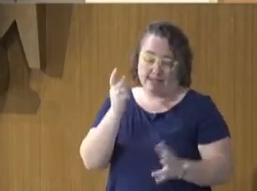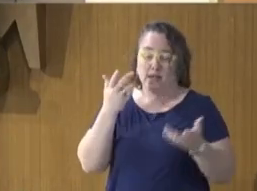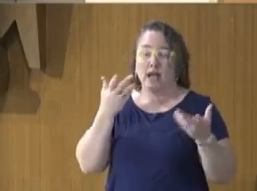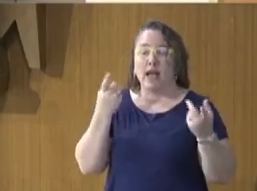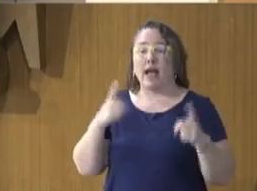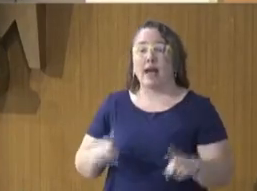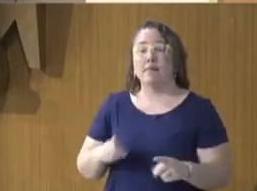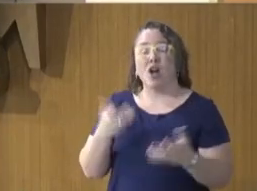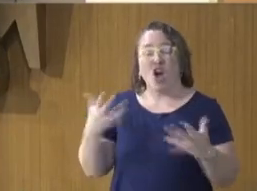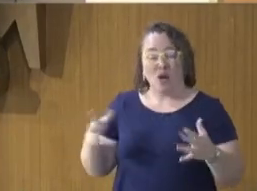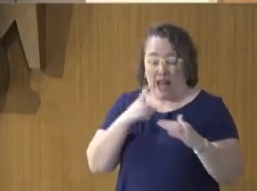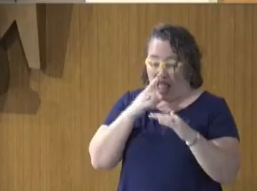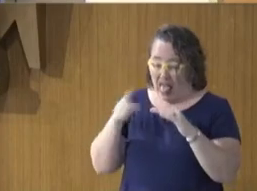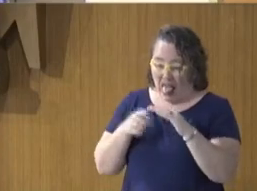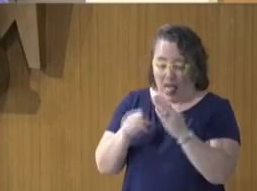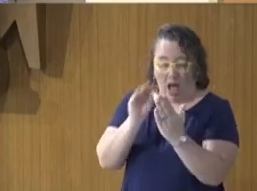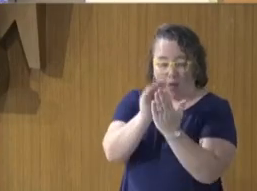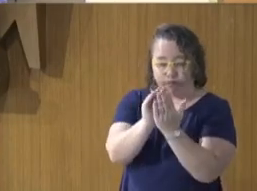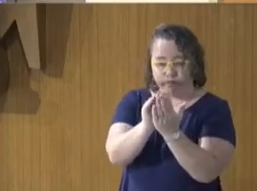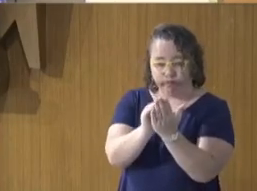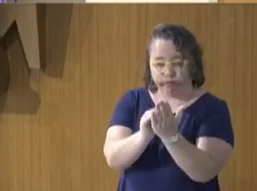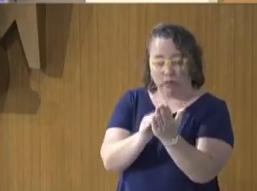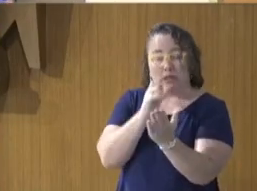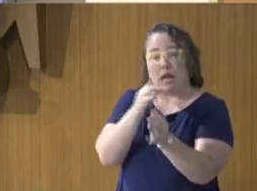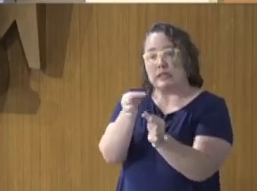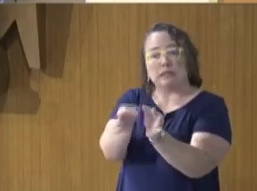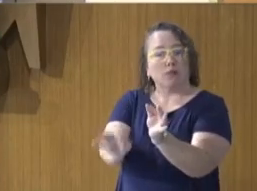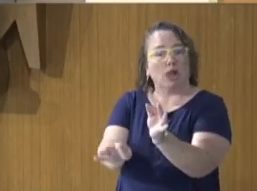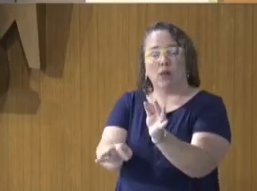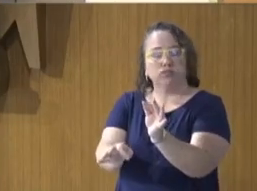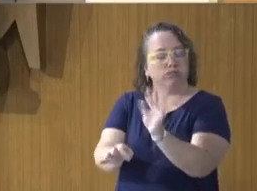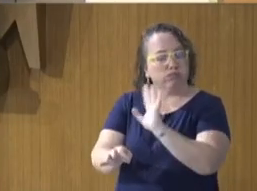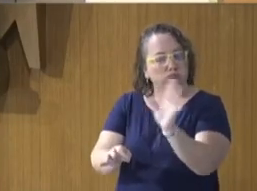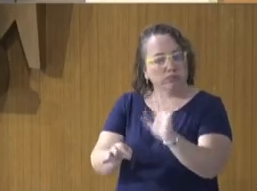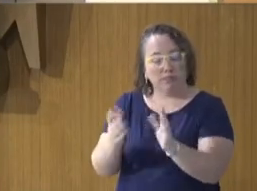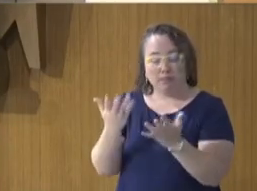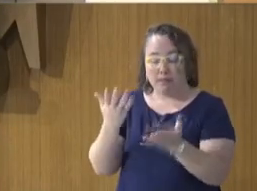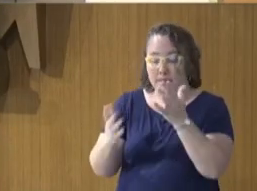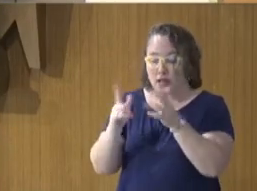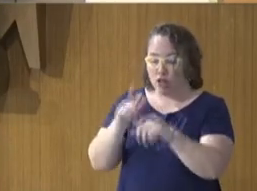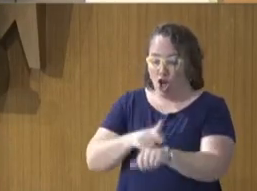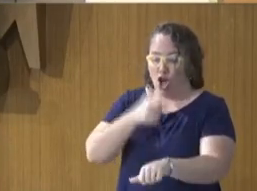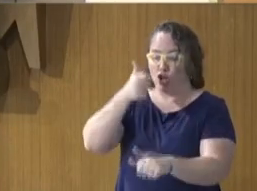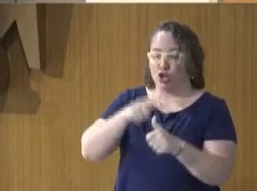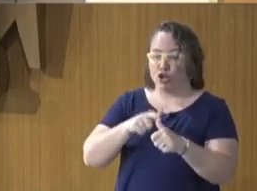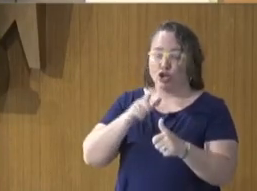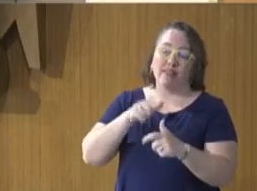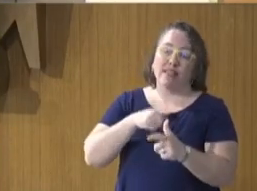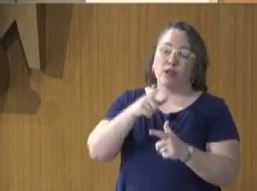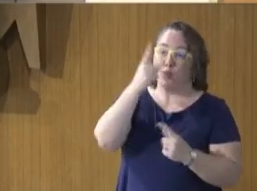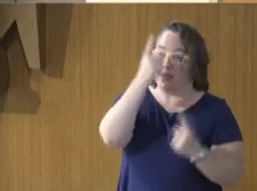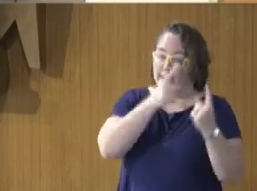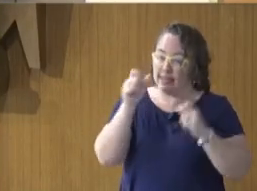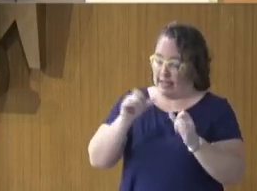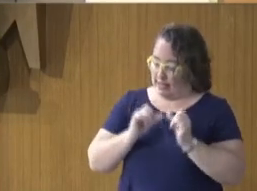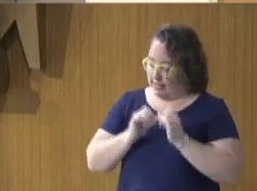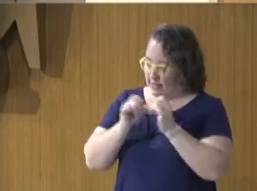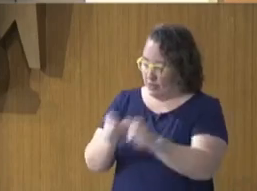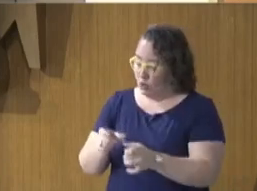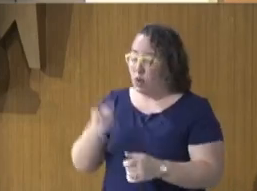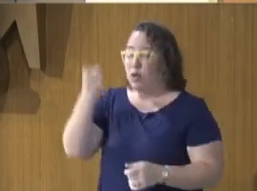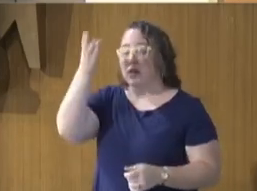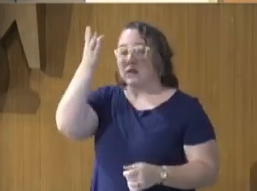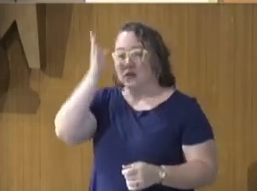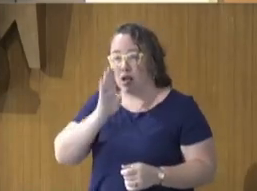and while it's not a simple highway to happiness, and it may take far longer than you believe you can continue, she will be